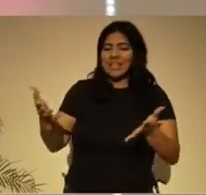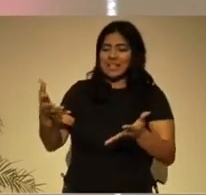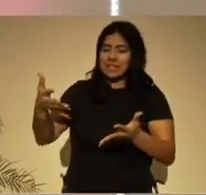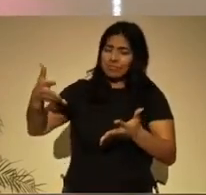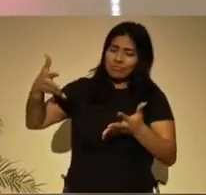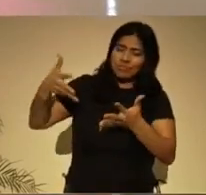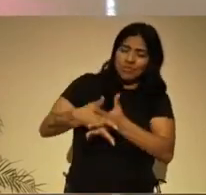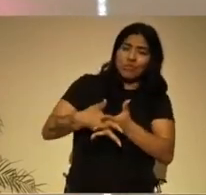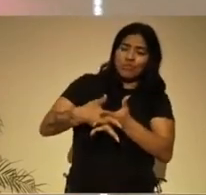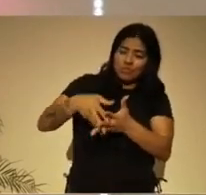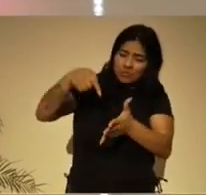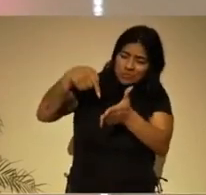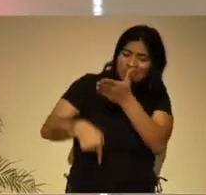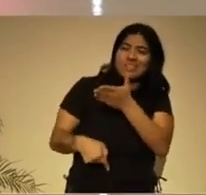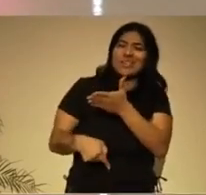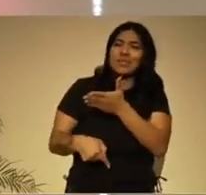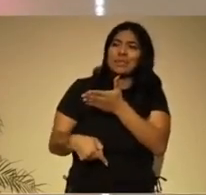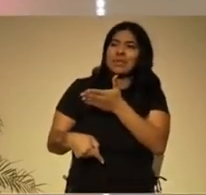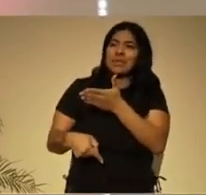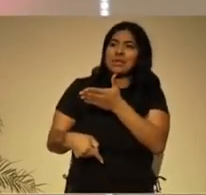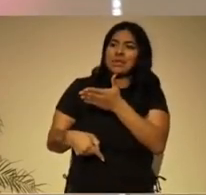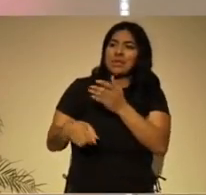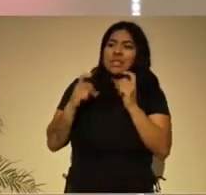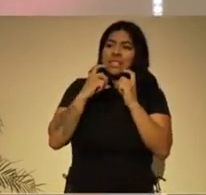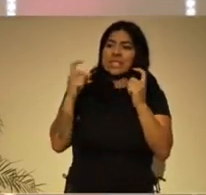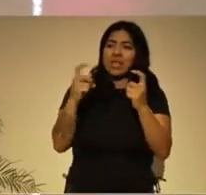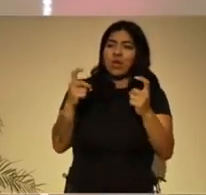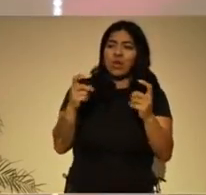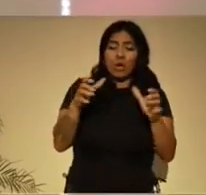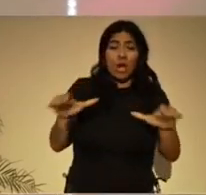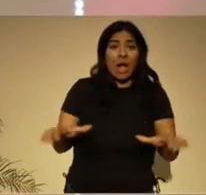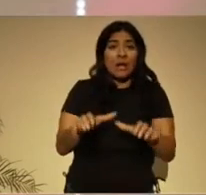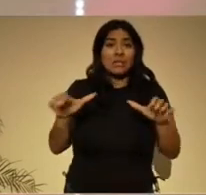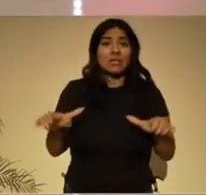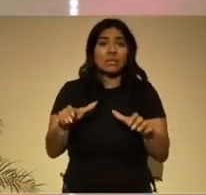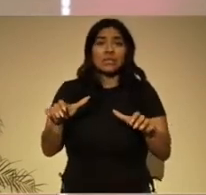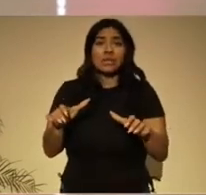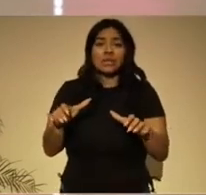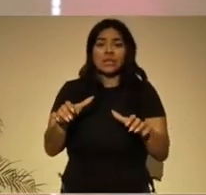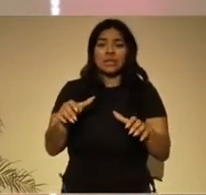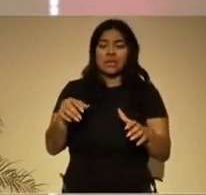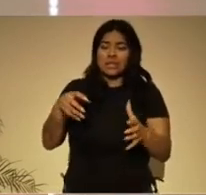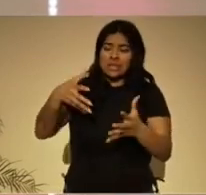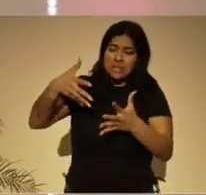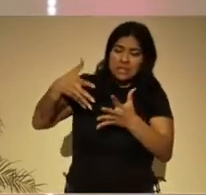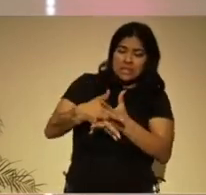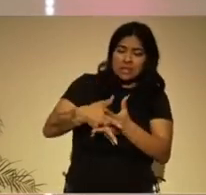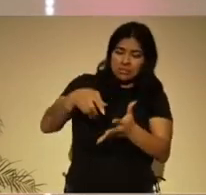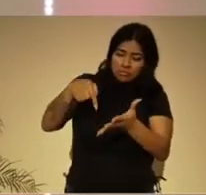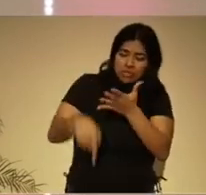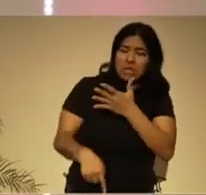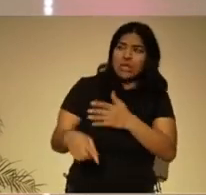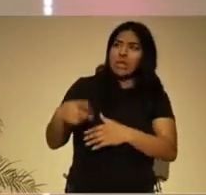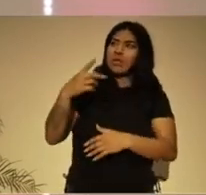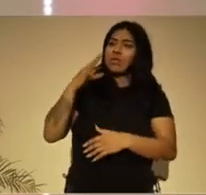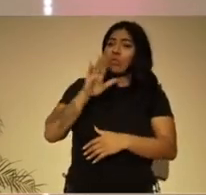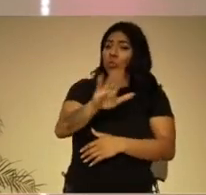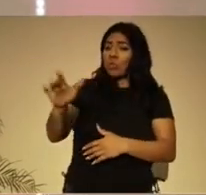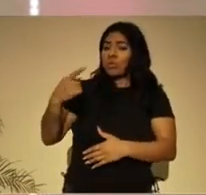deeply rooted, sinful behavior, sinful nature that is so deeply rooted in your bloodline and in